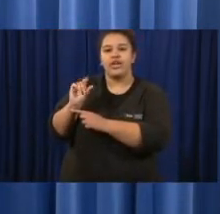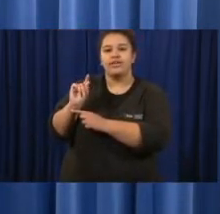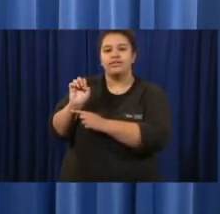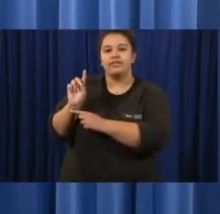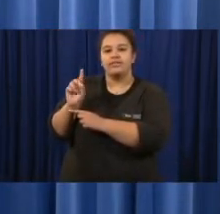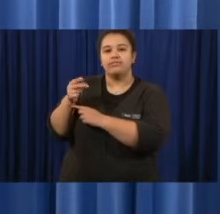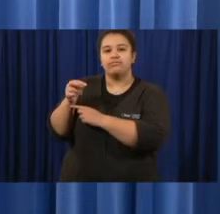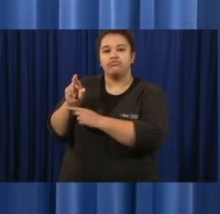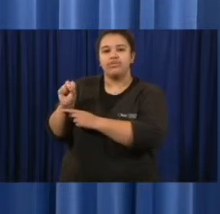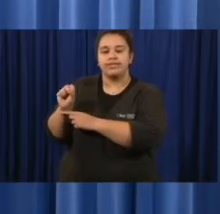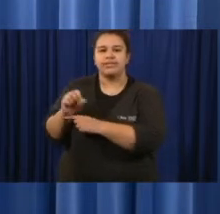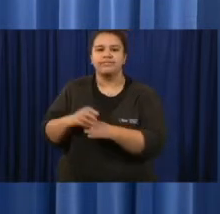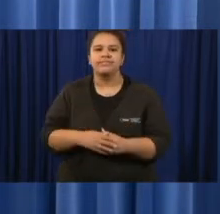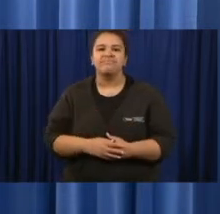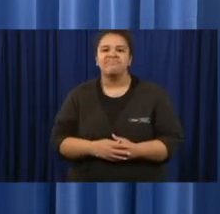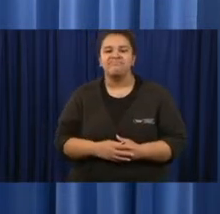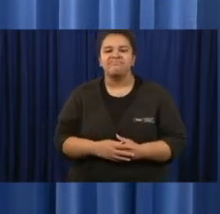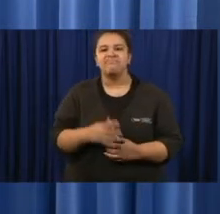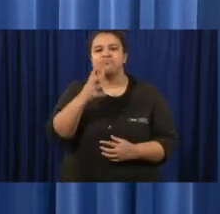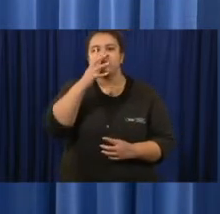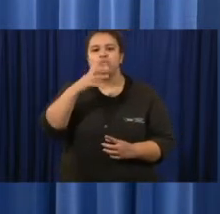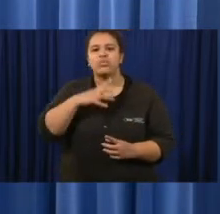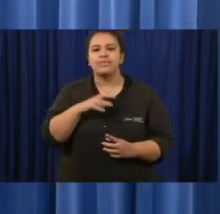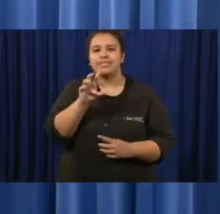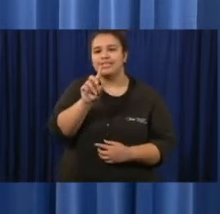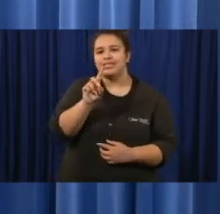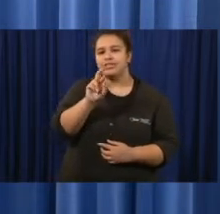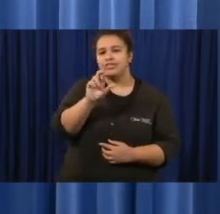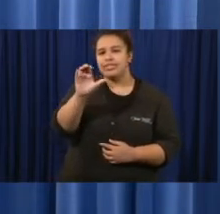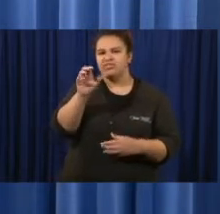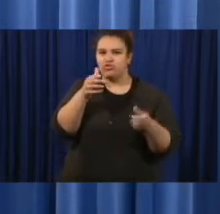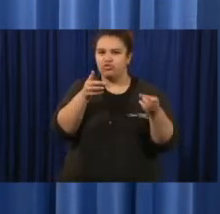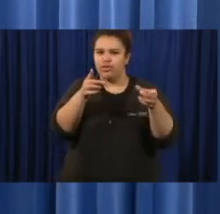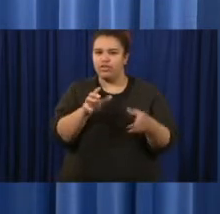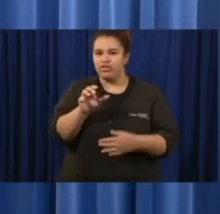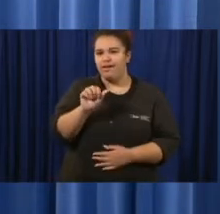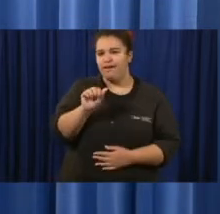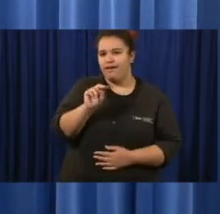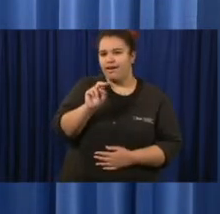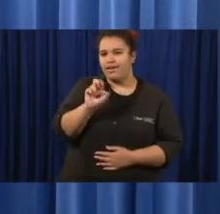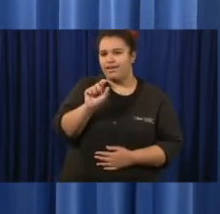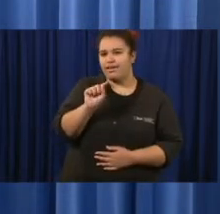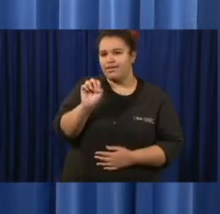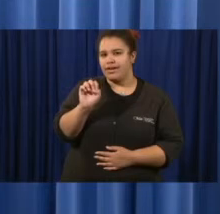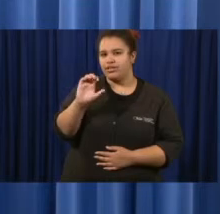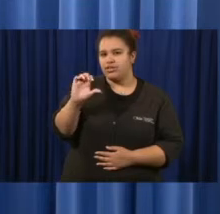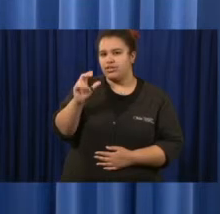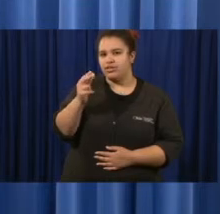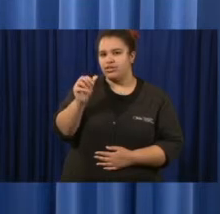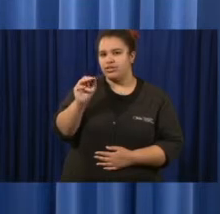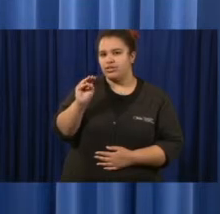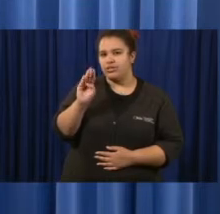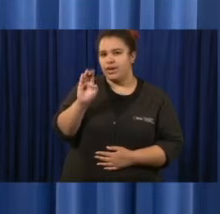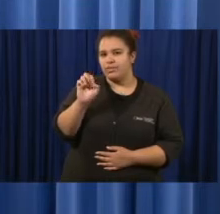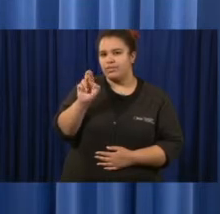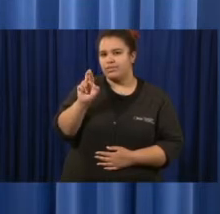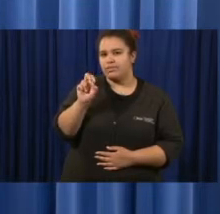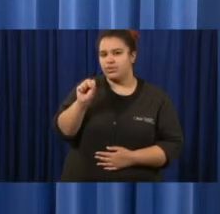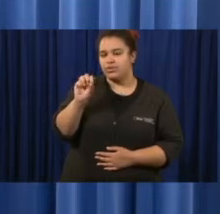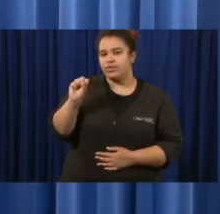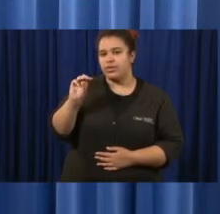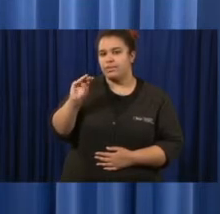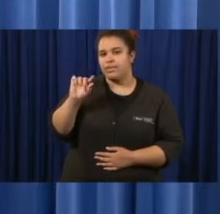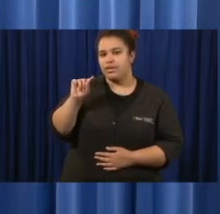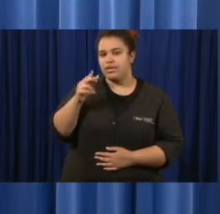Chambers-Smith comments. I don't know if she's still there, otherwise for you, Governor. So we understand the changes that the Director outlined